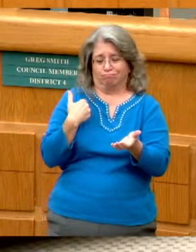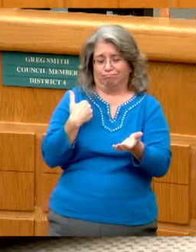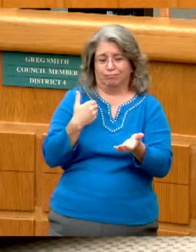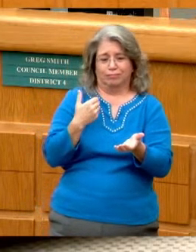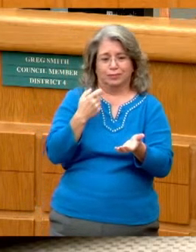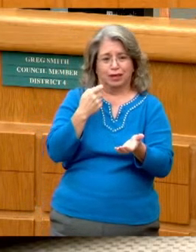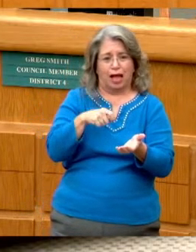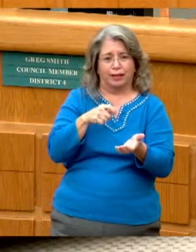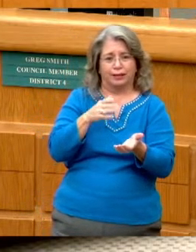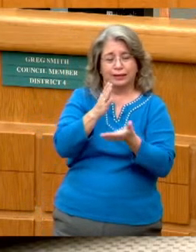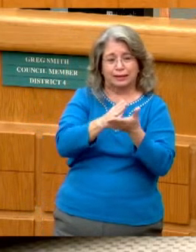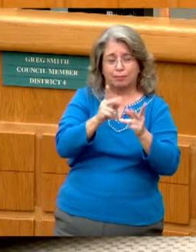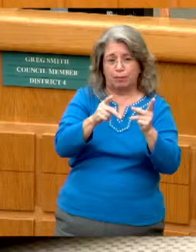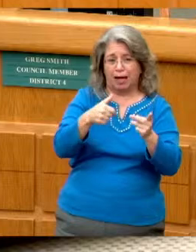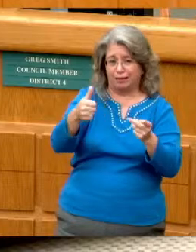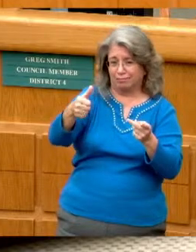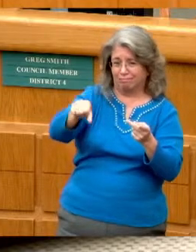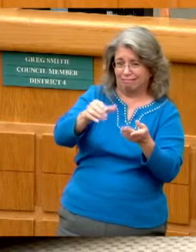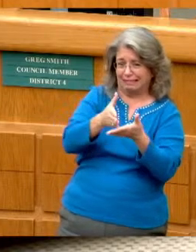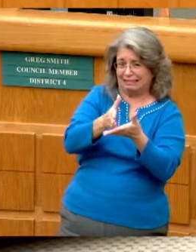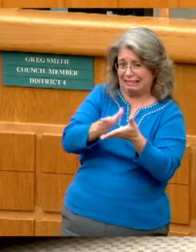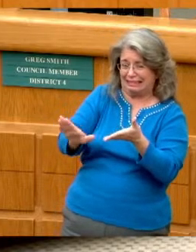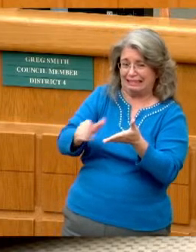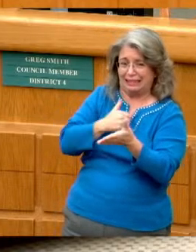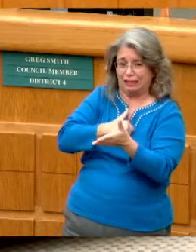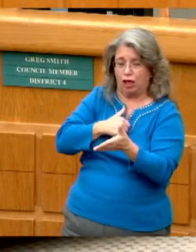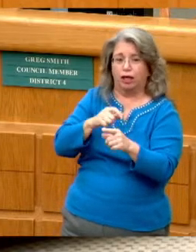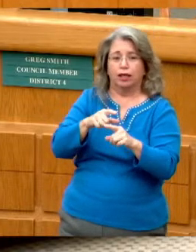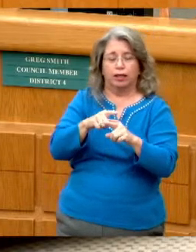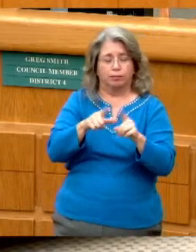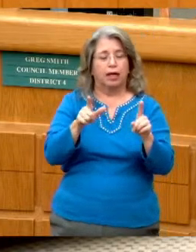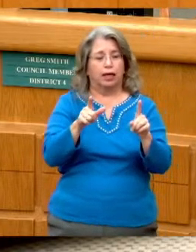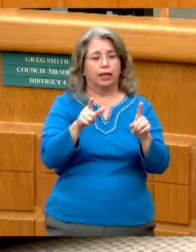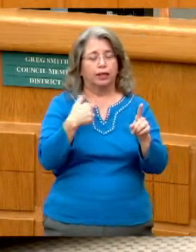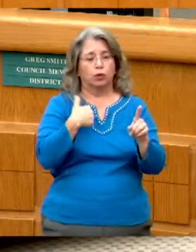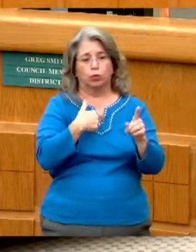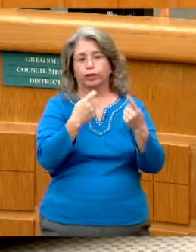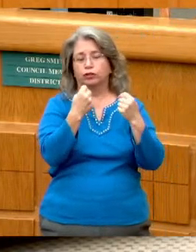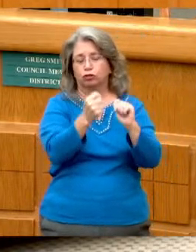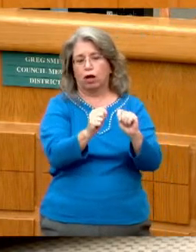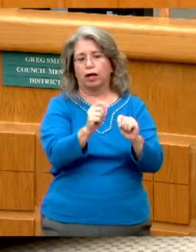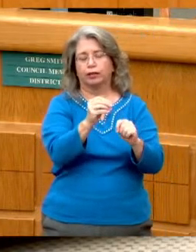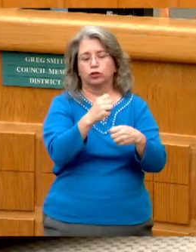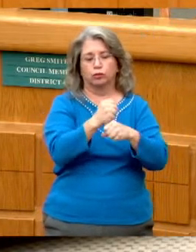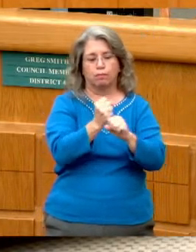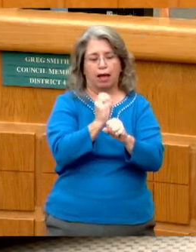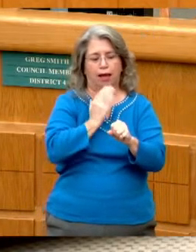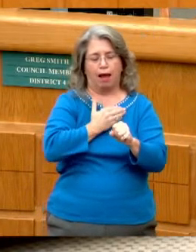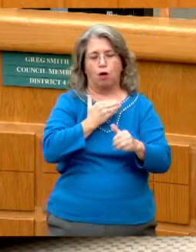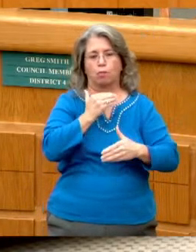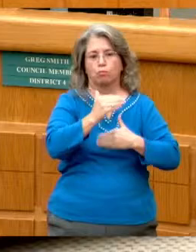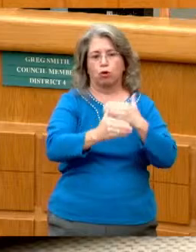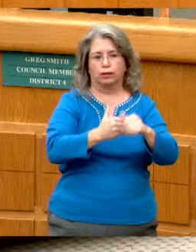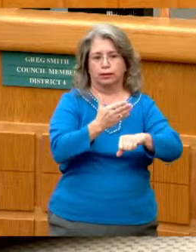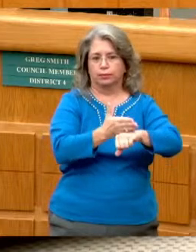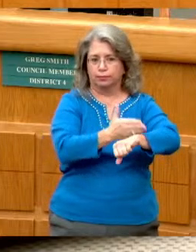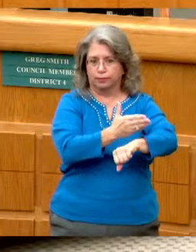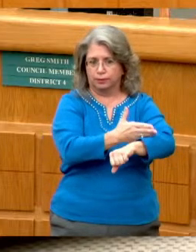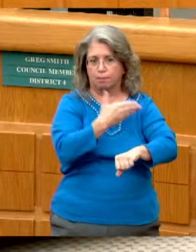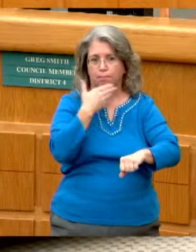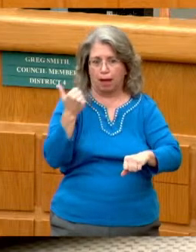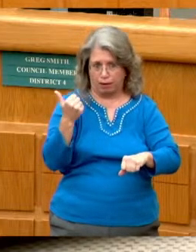time. Director Rodriguez addressed that, but we're trying to, again, make our processes better after we make